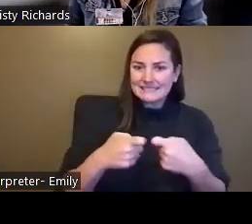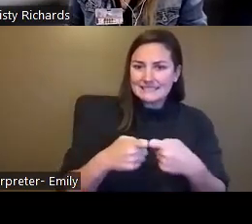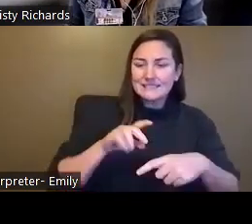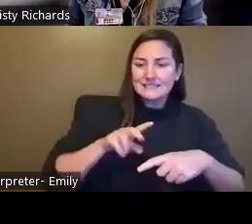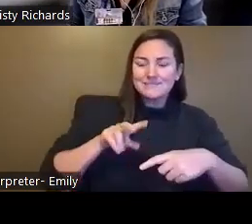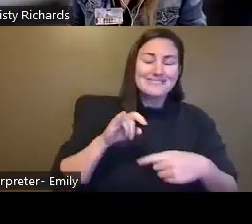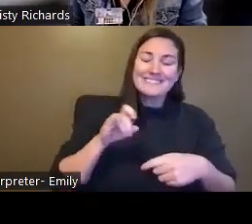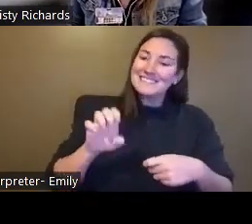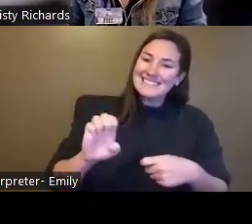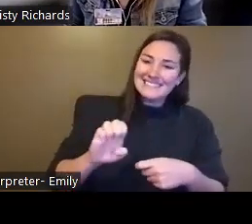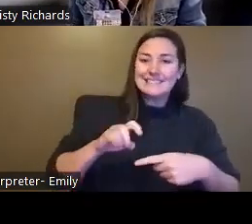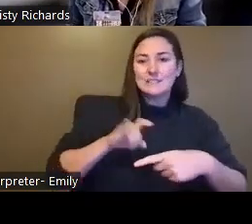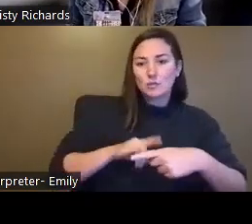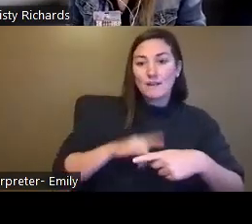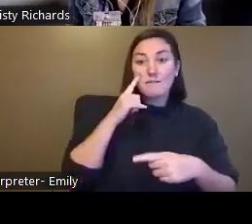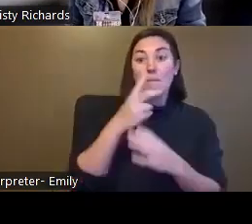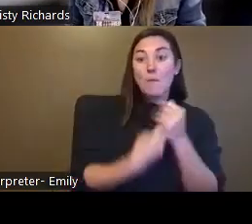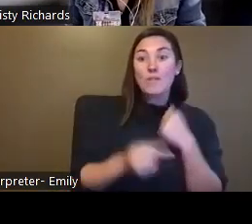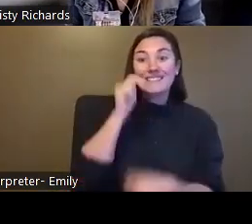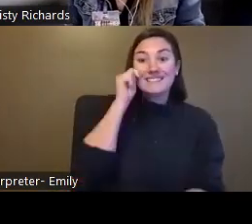and adults.